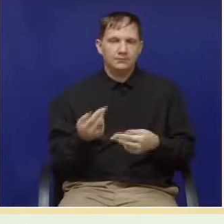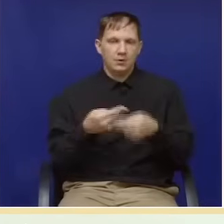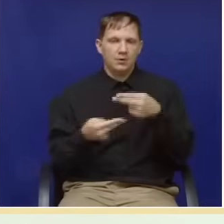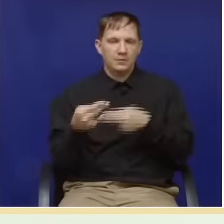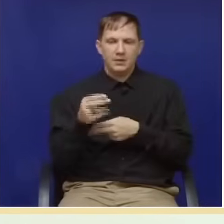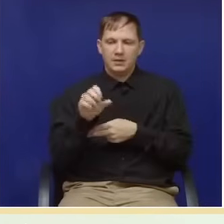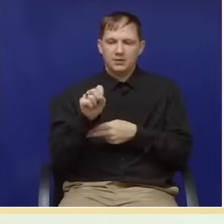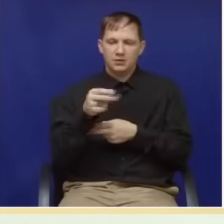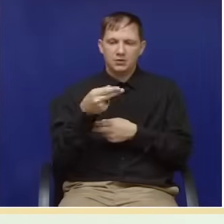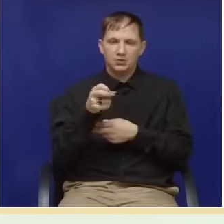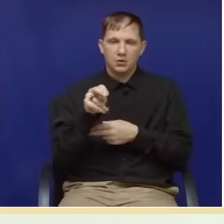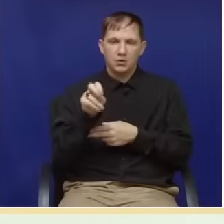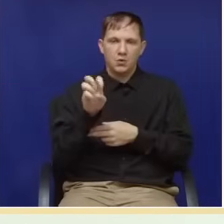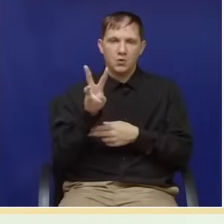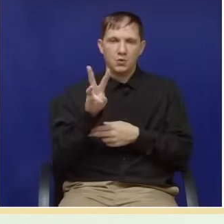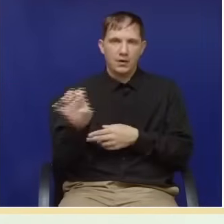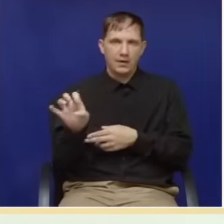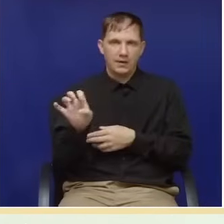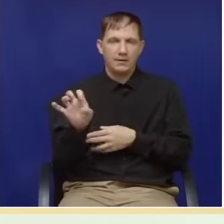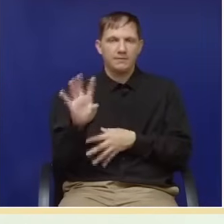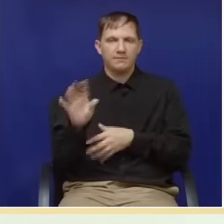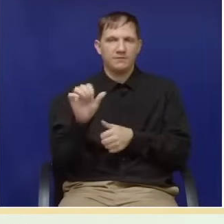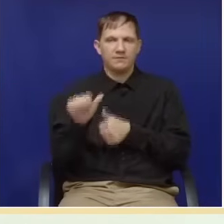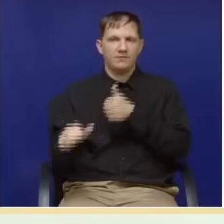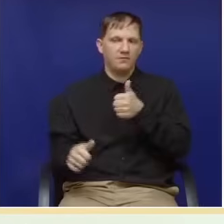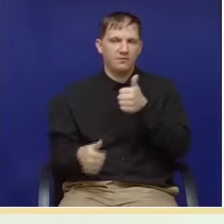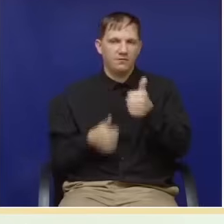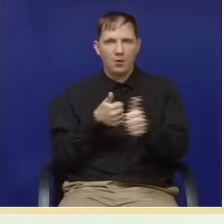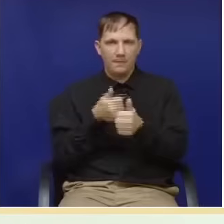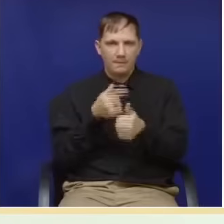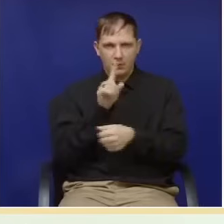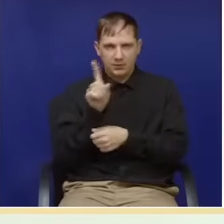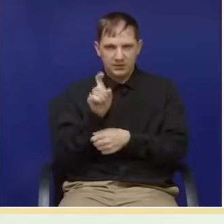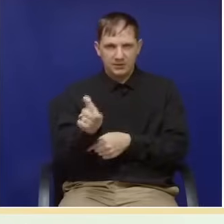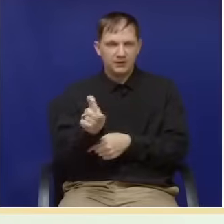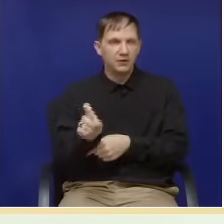you may ask the next follow-up. Thank you, Chair.